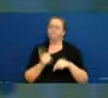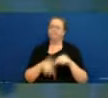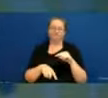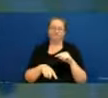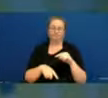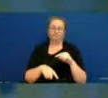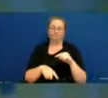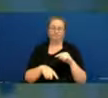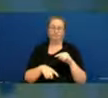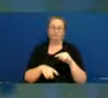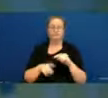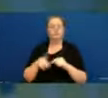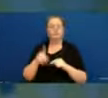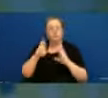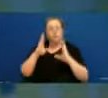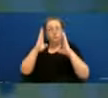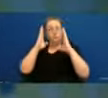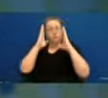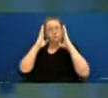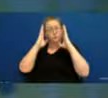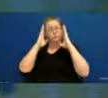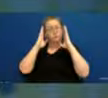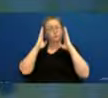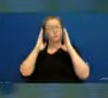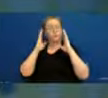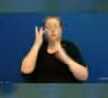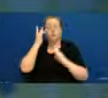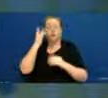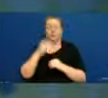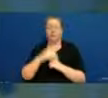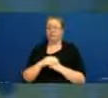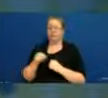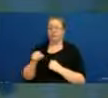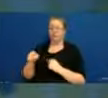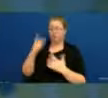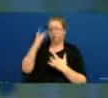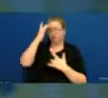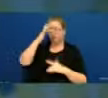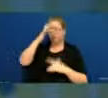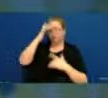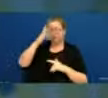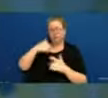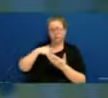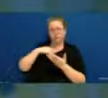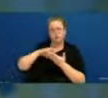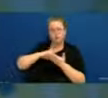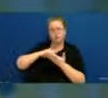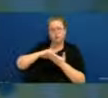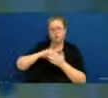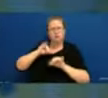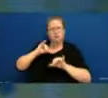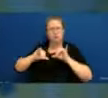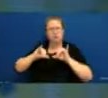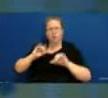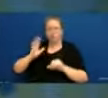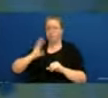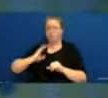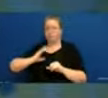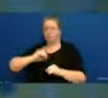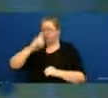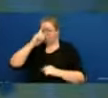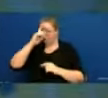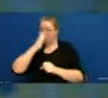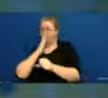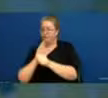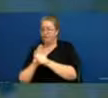do now. We need to pay attention to the fact that we are learning more about this virus, and the safety measures we may have had